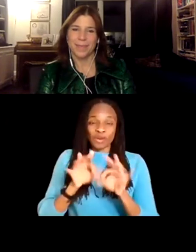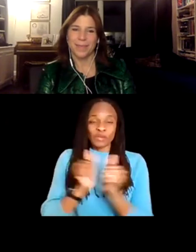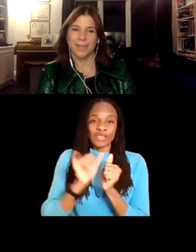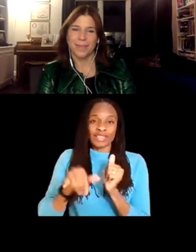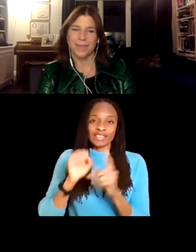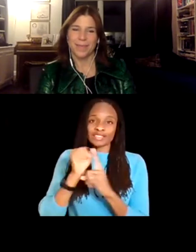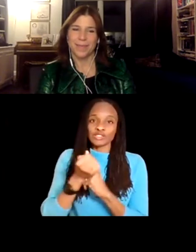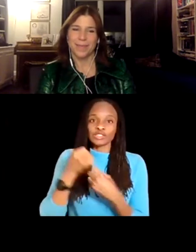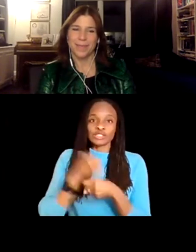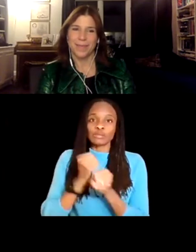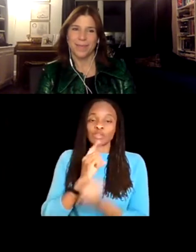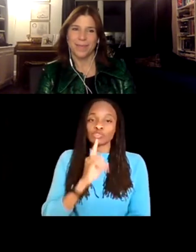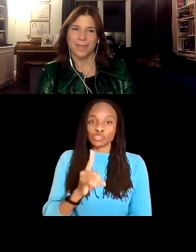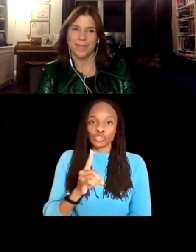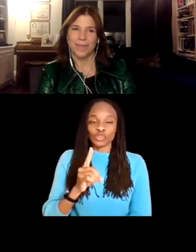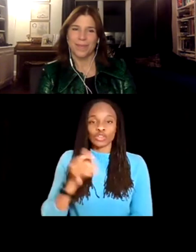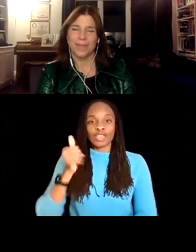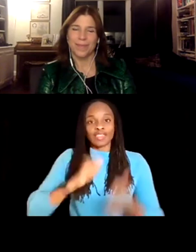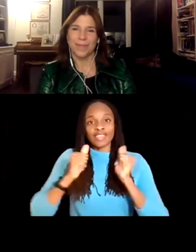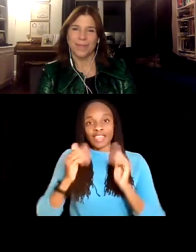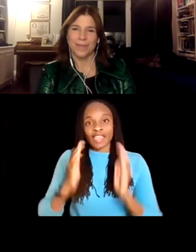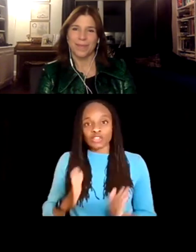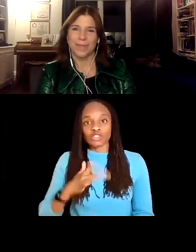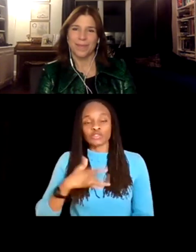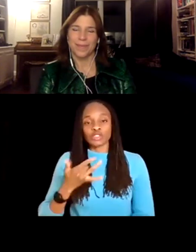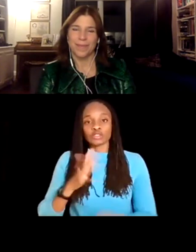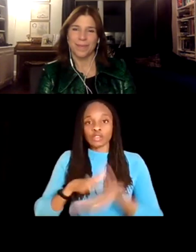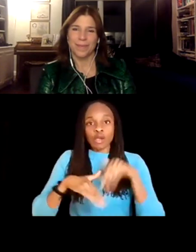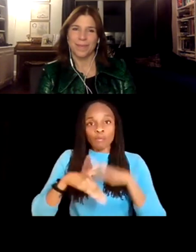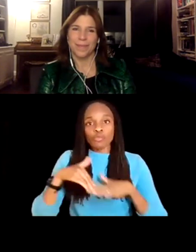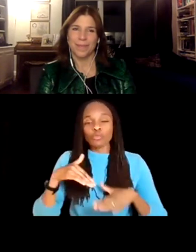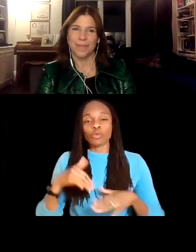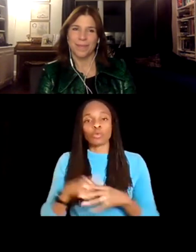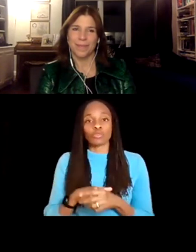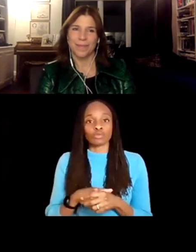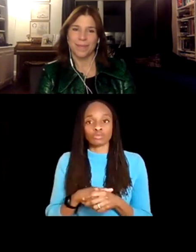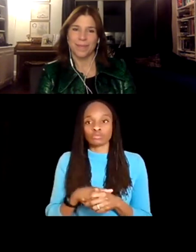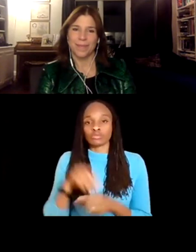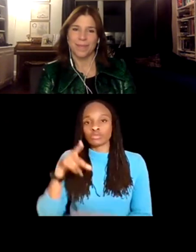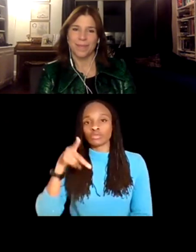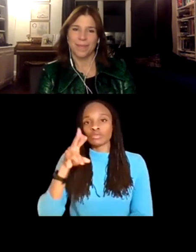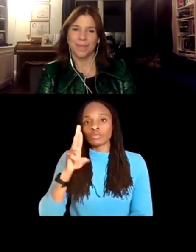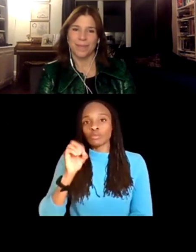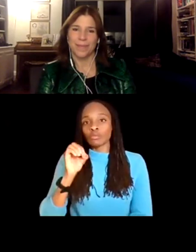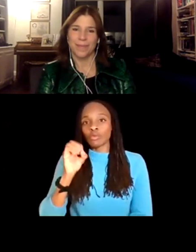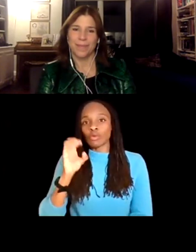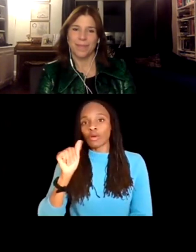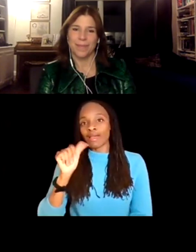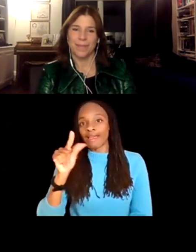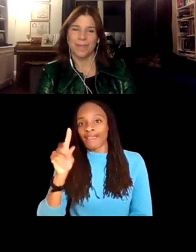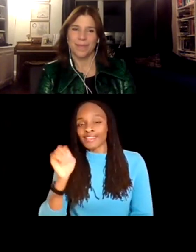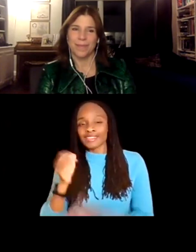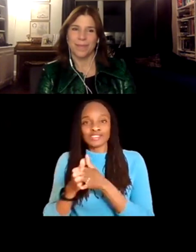the actress was comfortable and was proactive and, you know, verbalizing her needs.